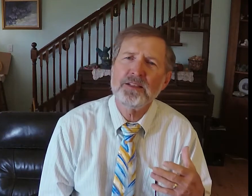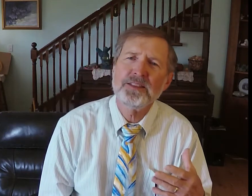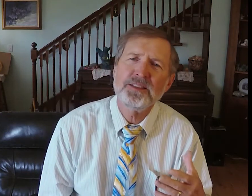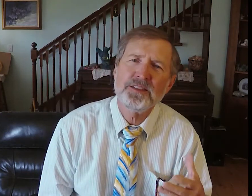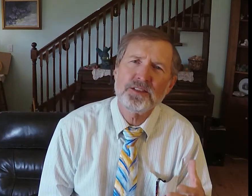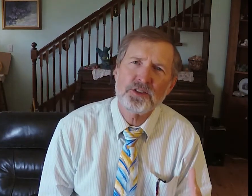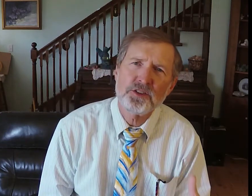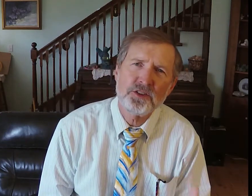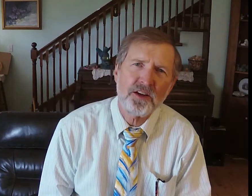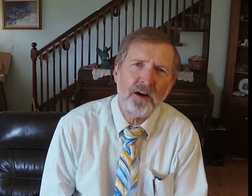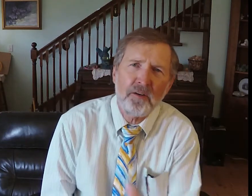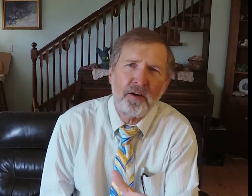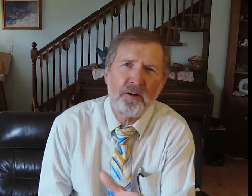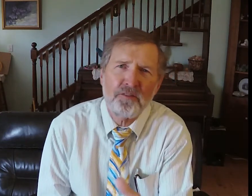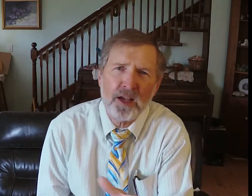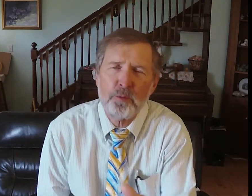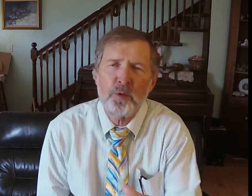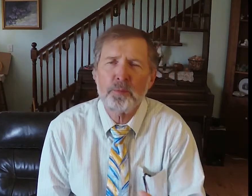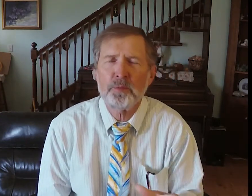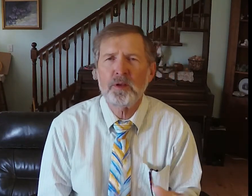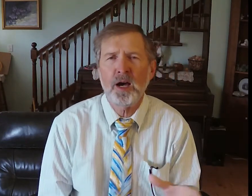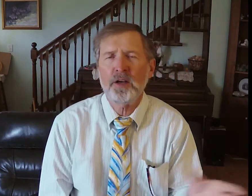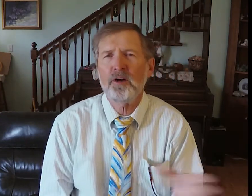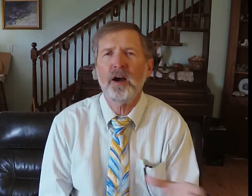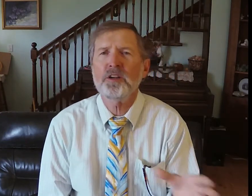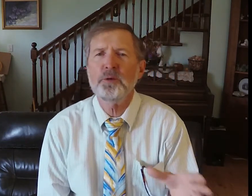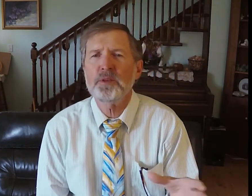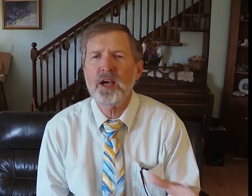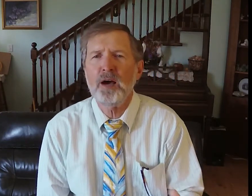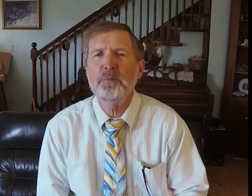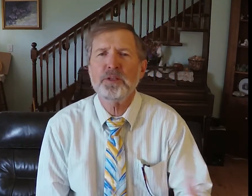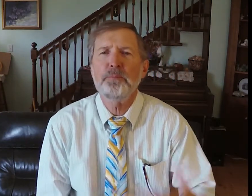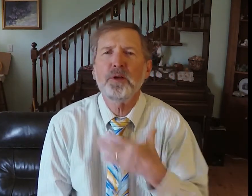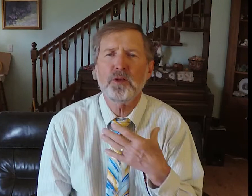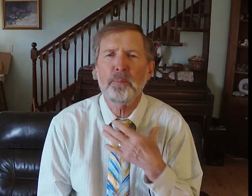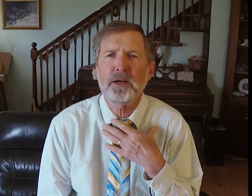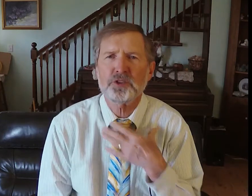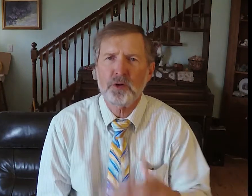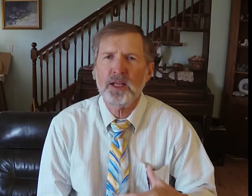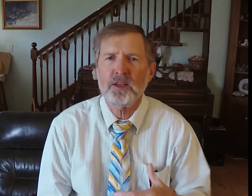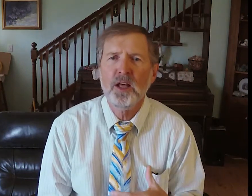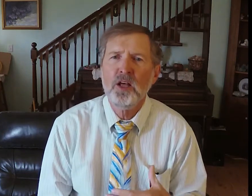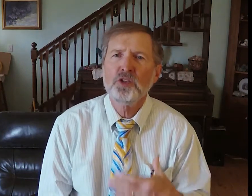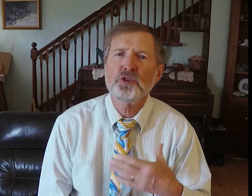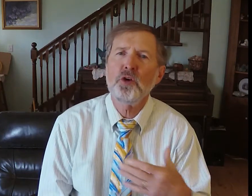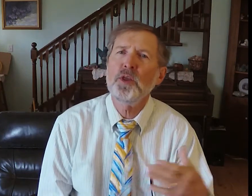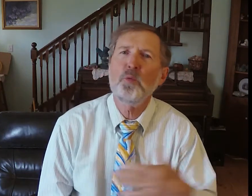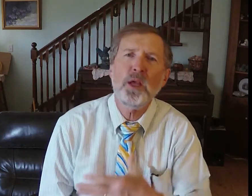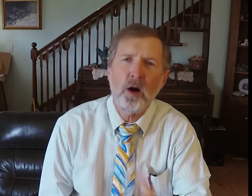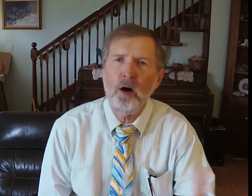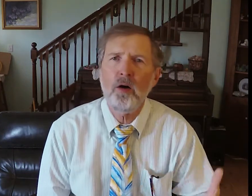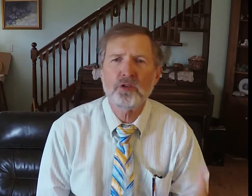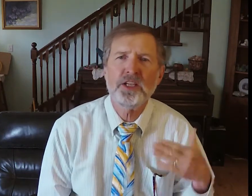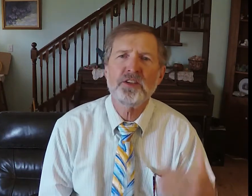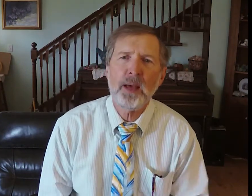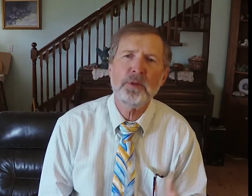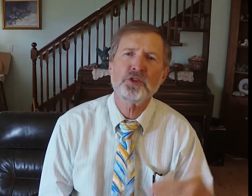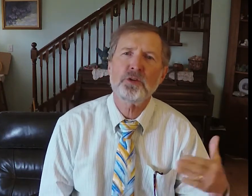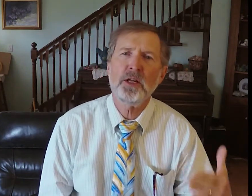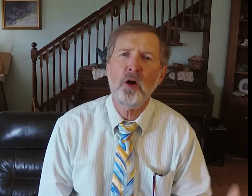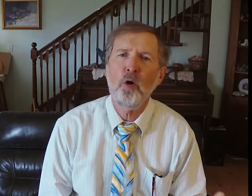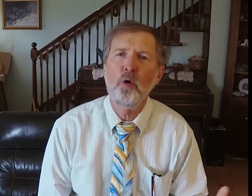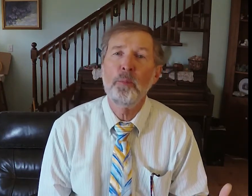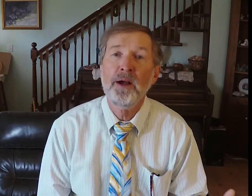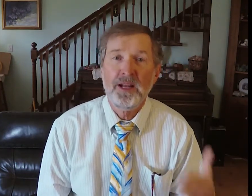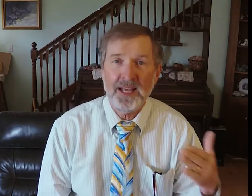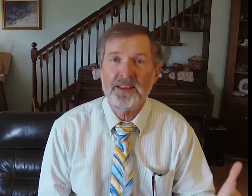not to fight with God or argue with God, but to build up our strength so that we all can